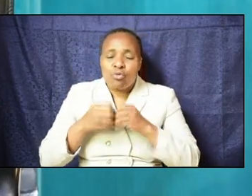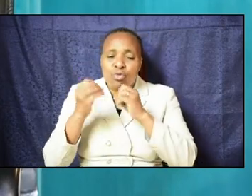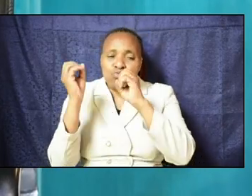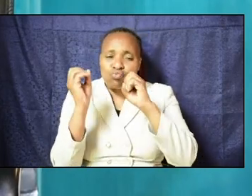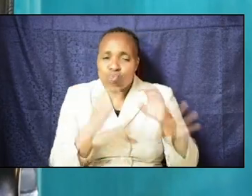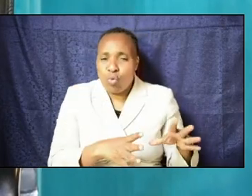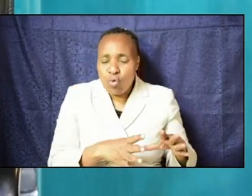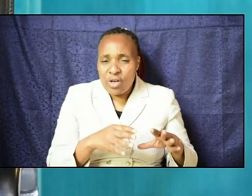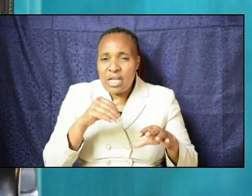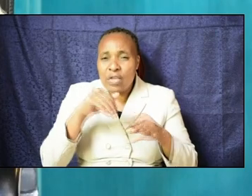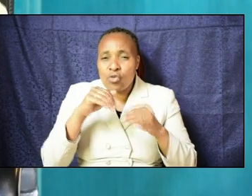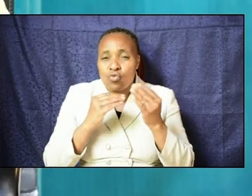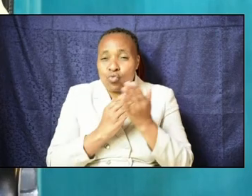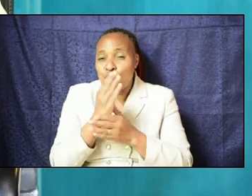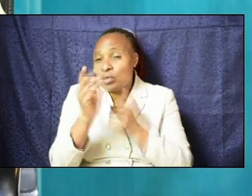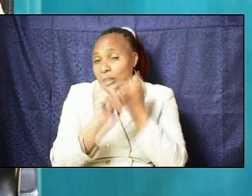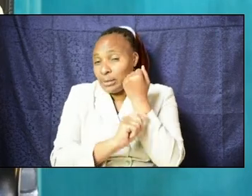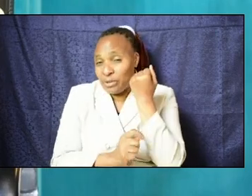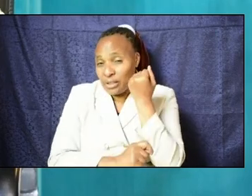the temptations